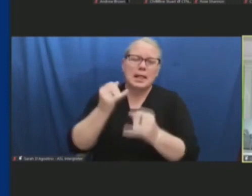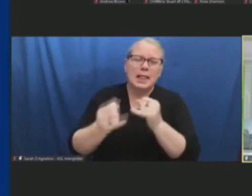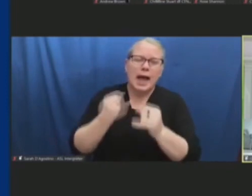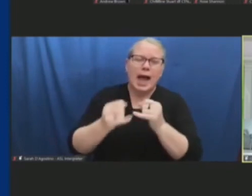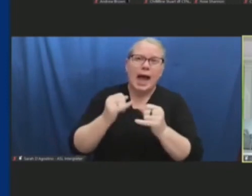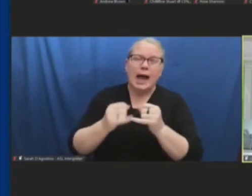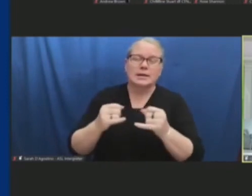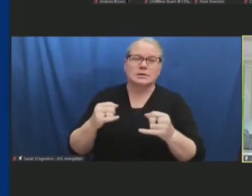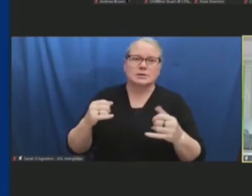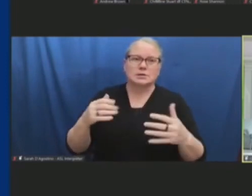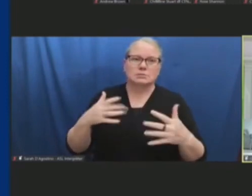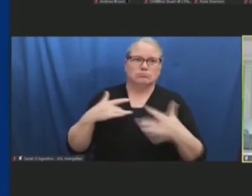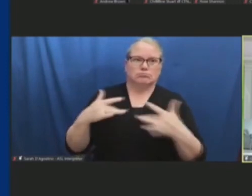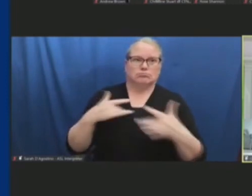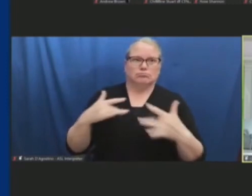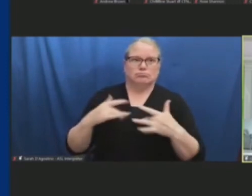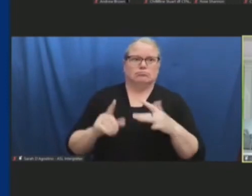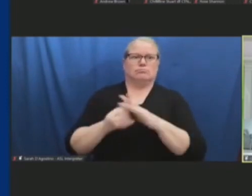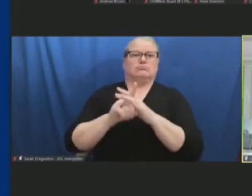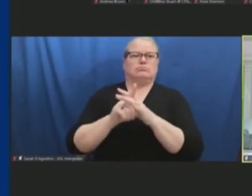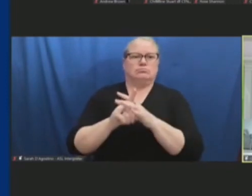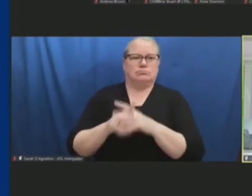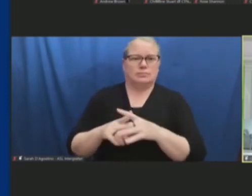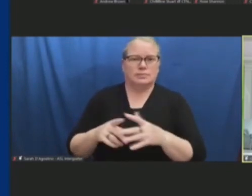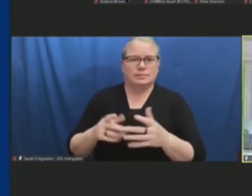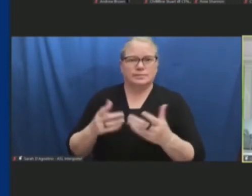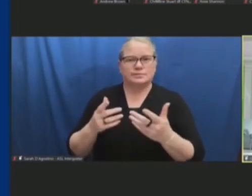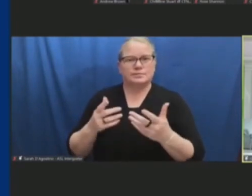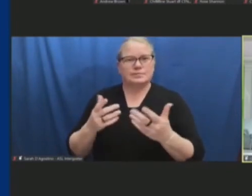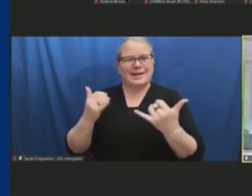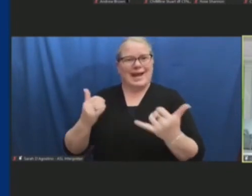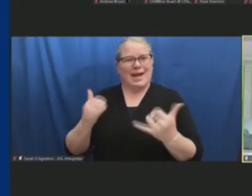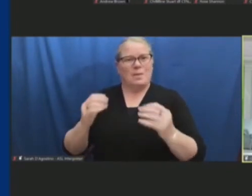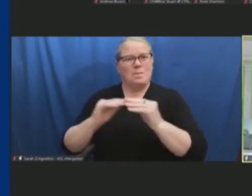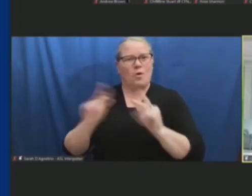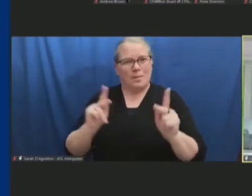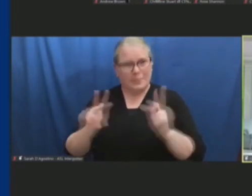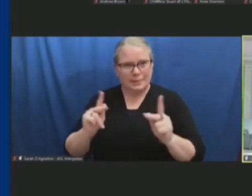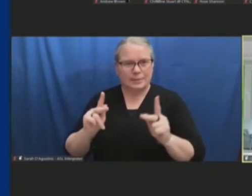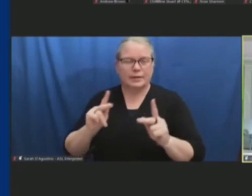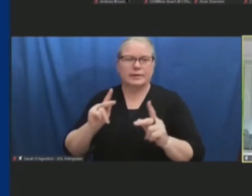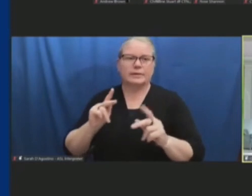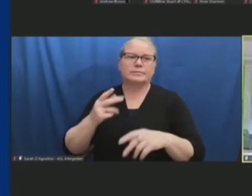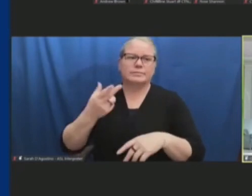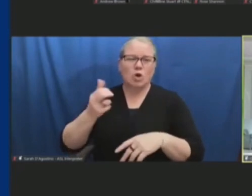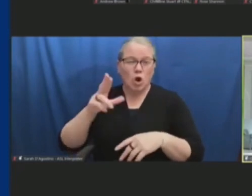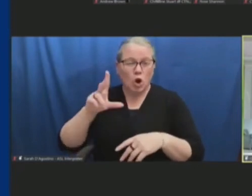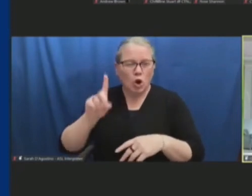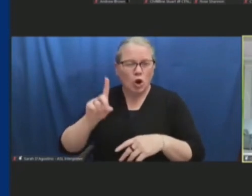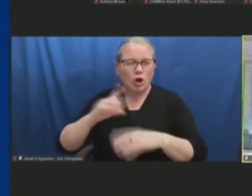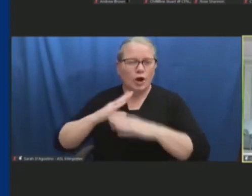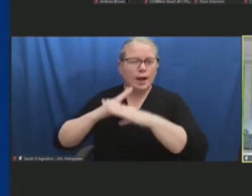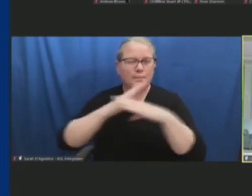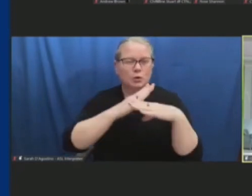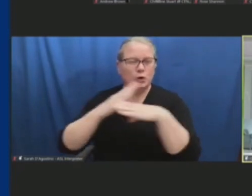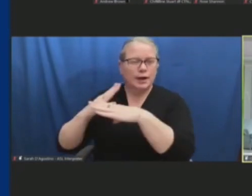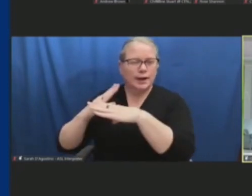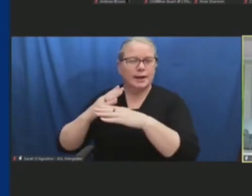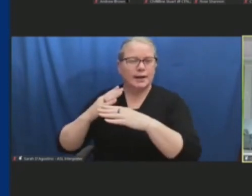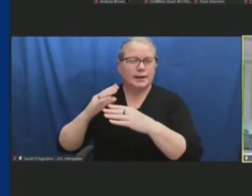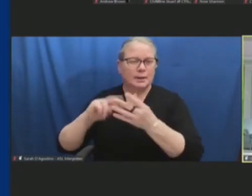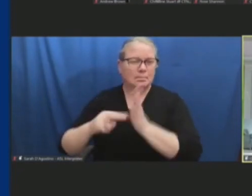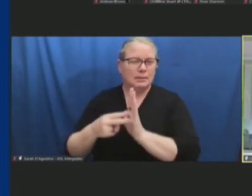plus vaccination that any future variant will have a harder time getting a foothold in our state, in our